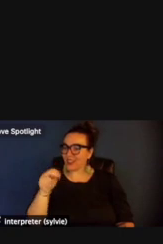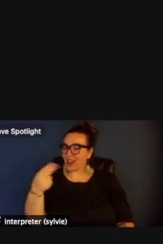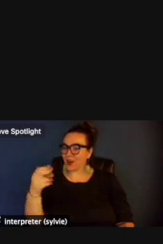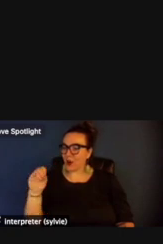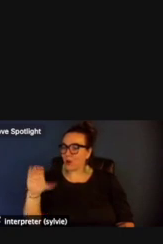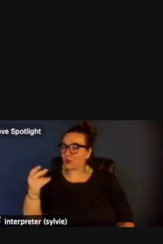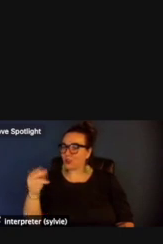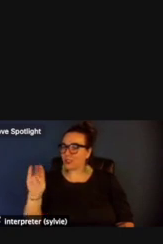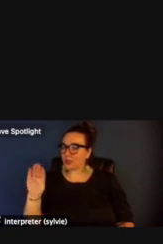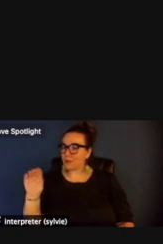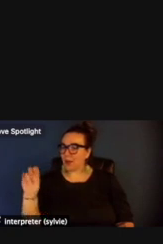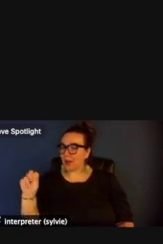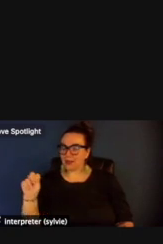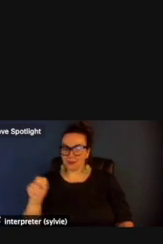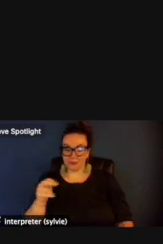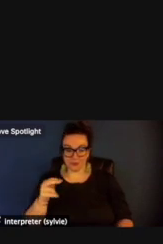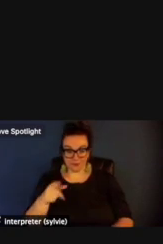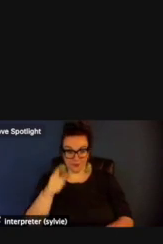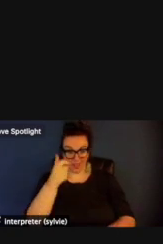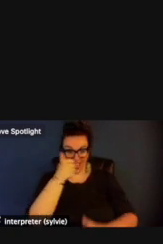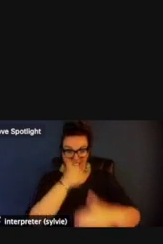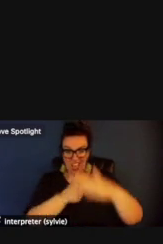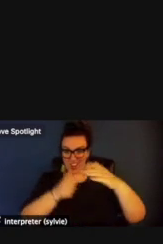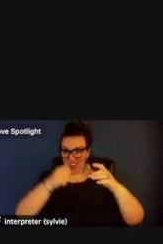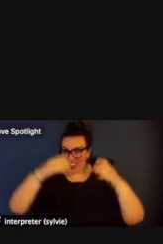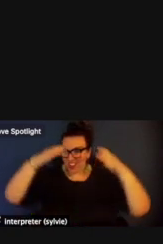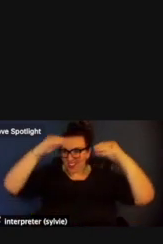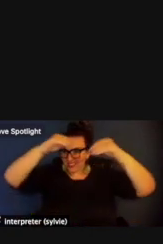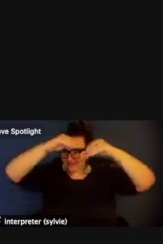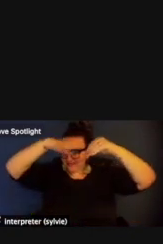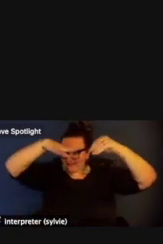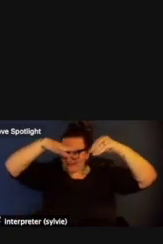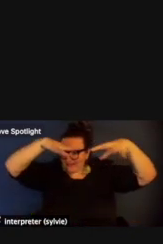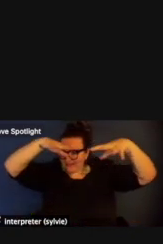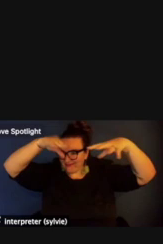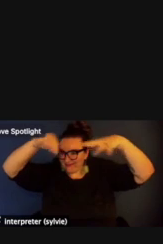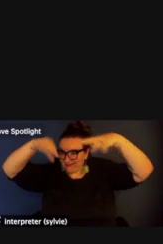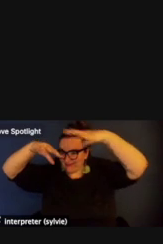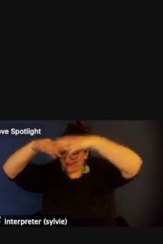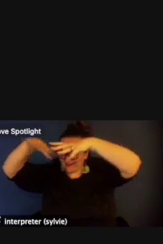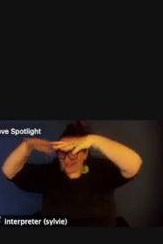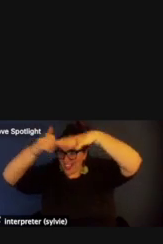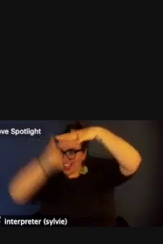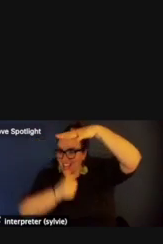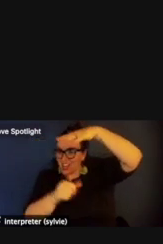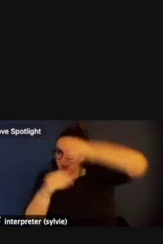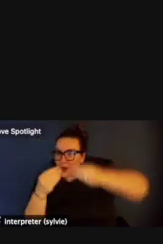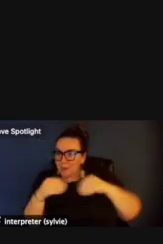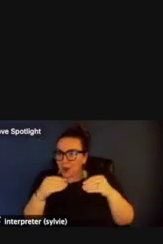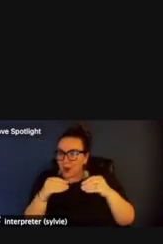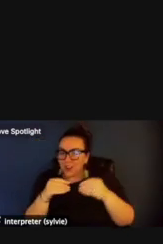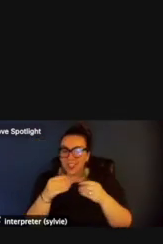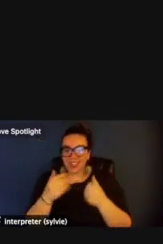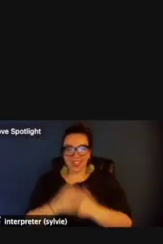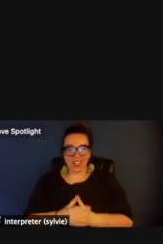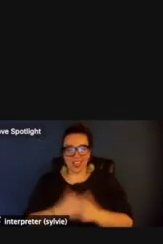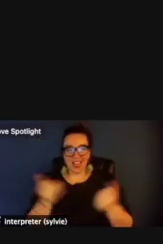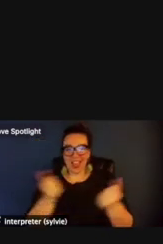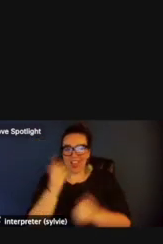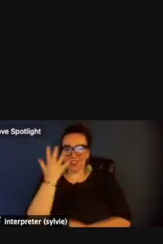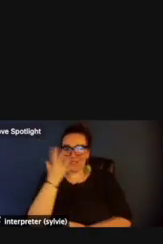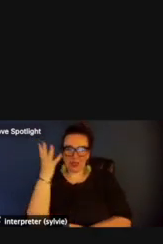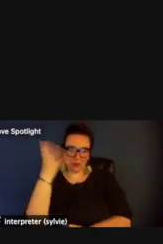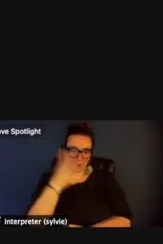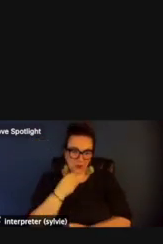underneath the, those umbrellas. This is the market that's underneath there. So now we just have lots of, everything looks beautiful, right? Don't